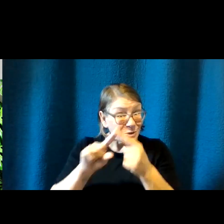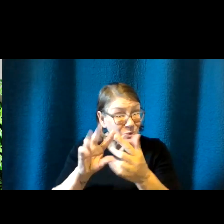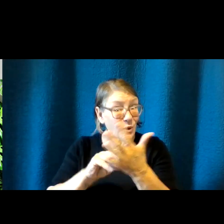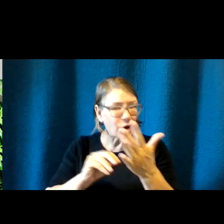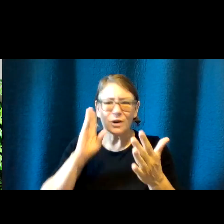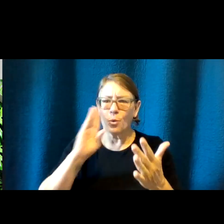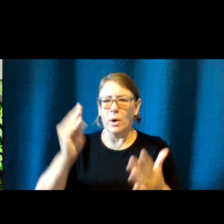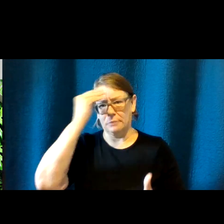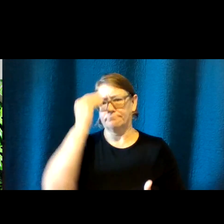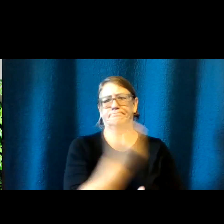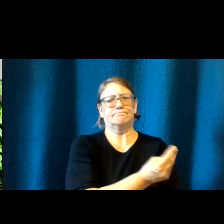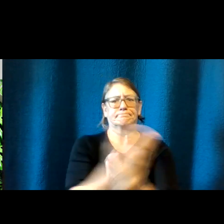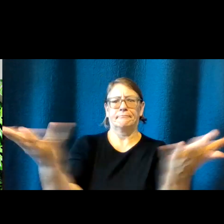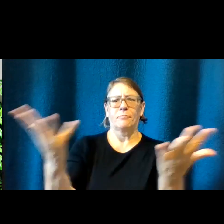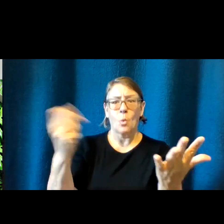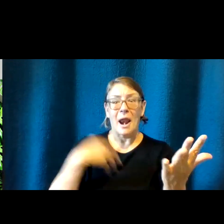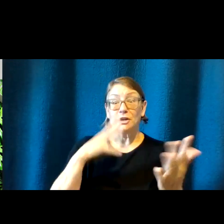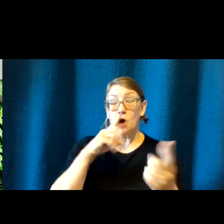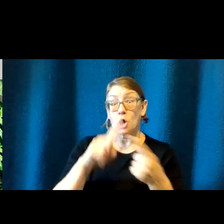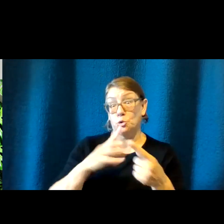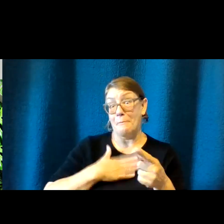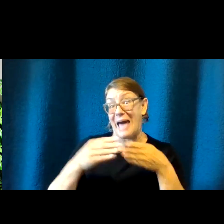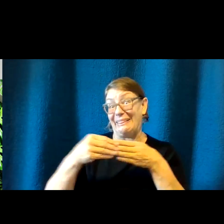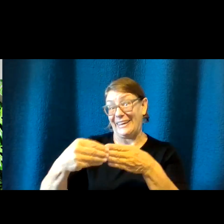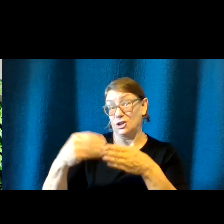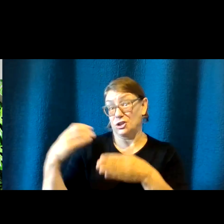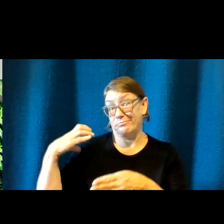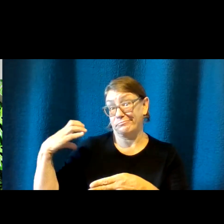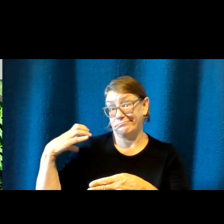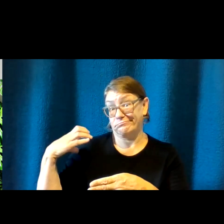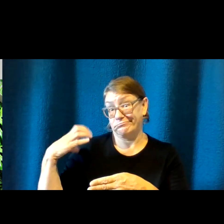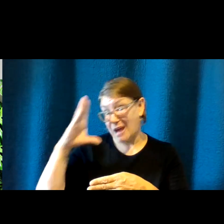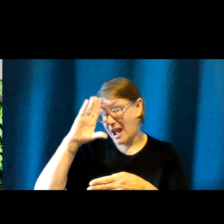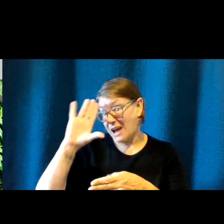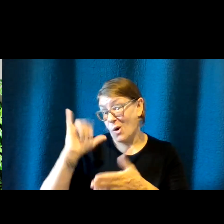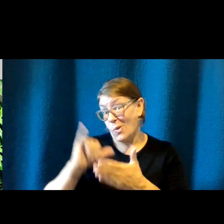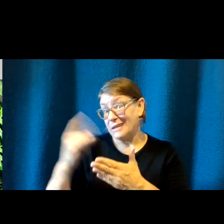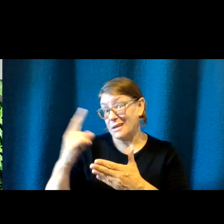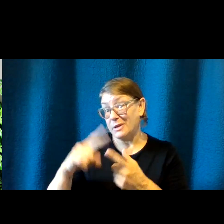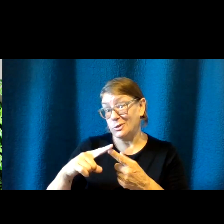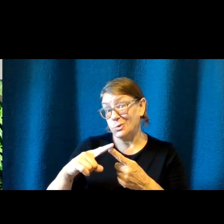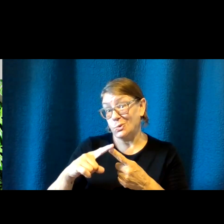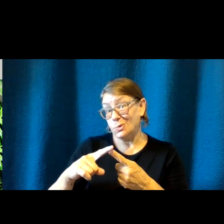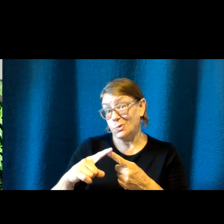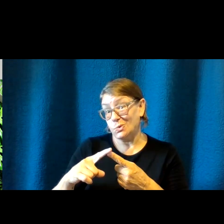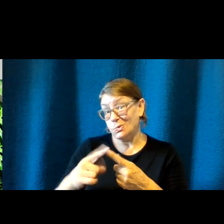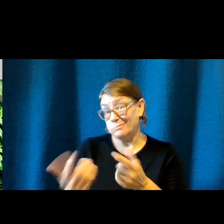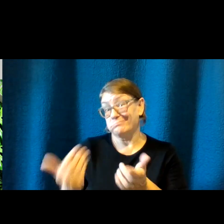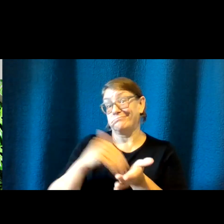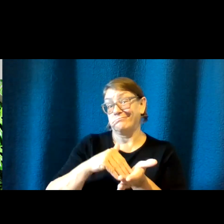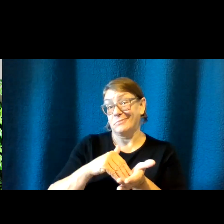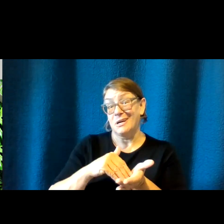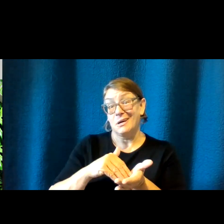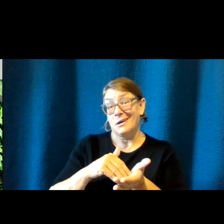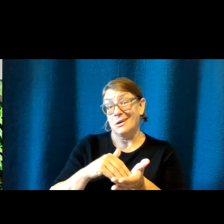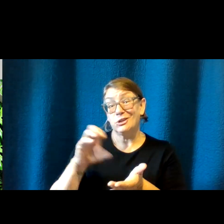and center when I have discussions with my leadership. And I know that that is something, to echo Cheryl's point, Director Weldon